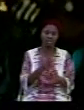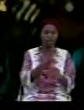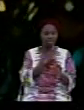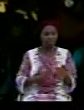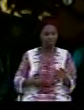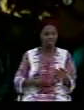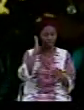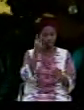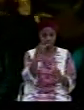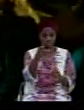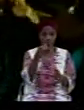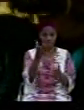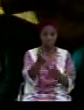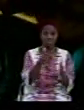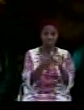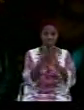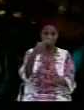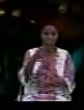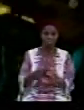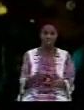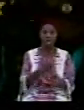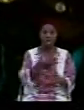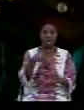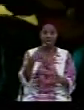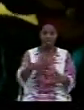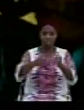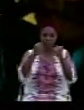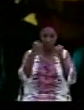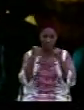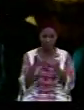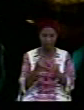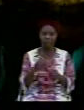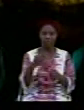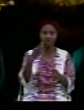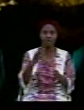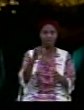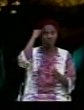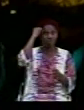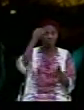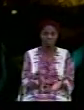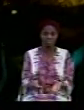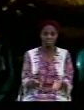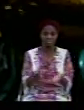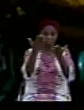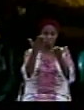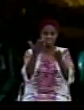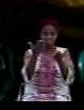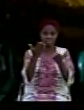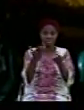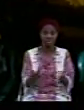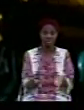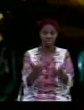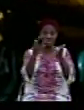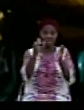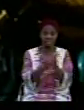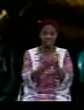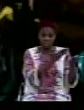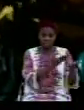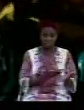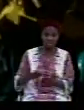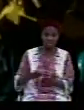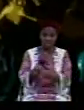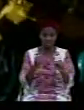see you there. And the power of his resurrection that brings redemption will meet you